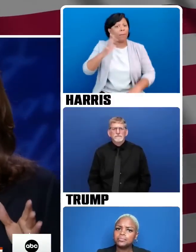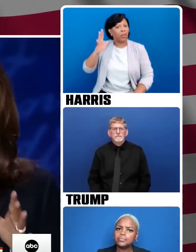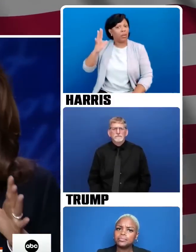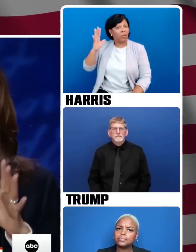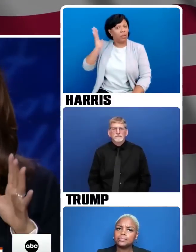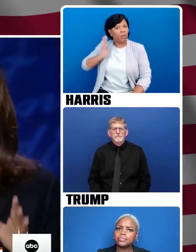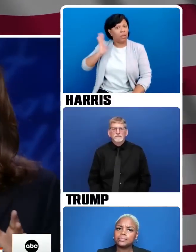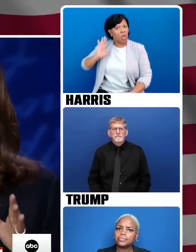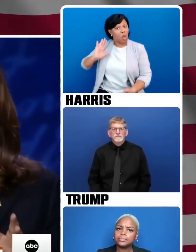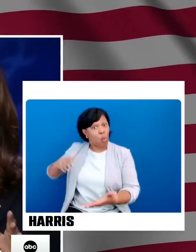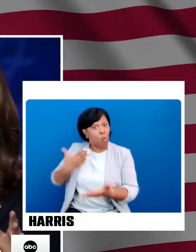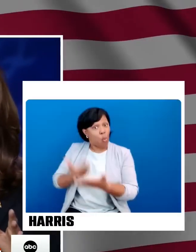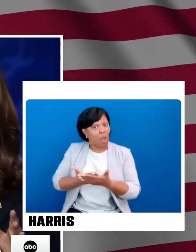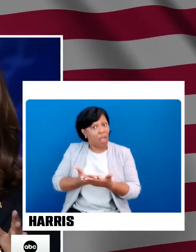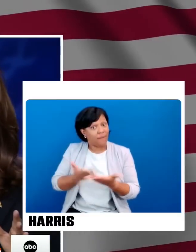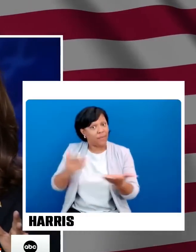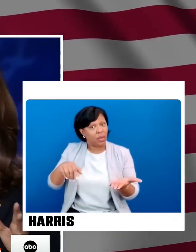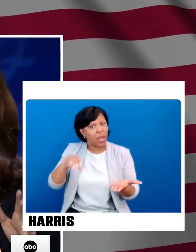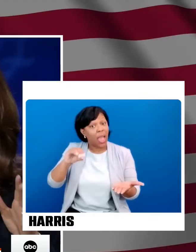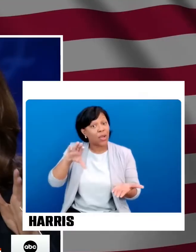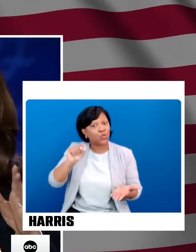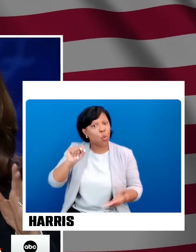a terrorist organization,